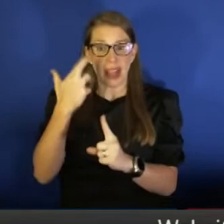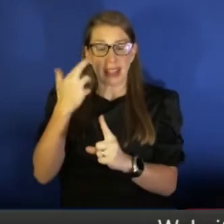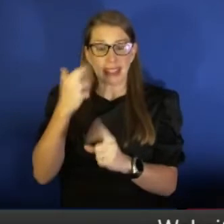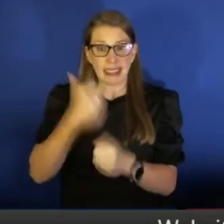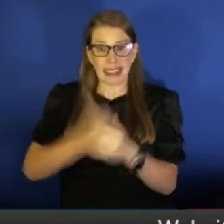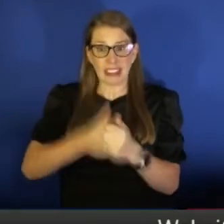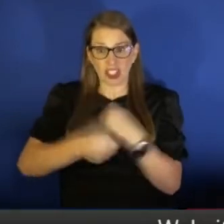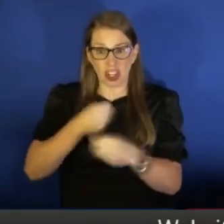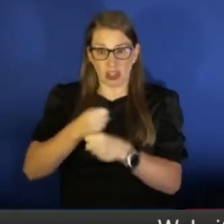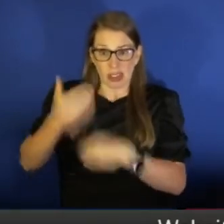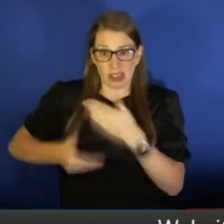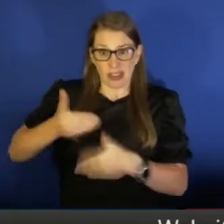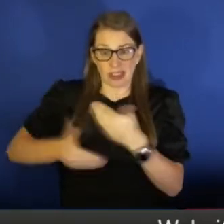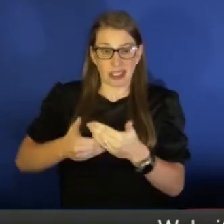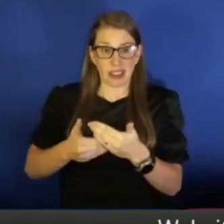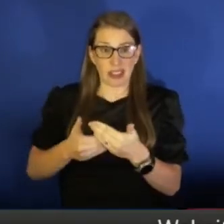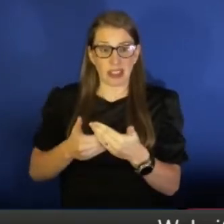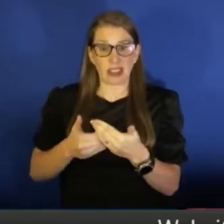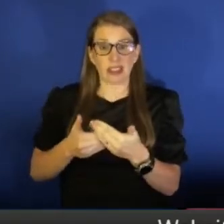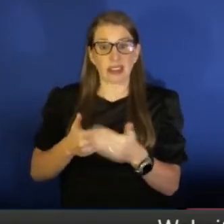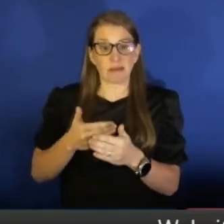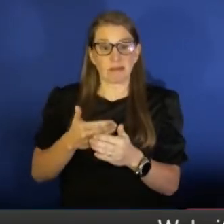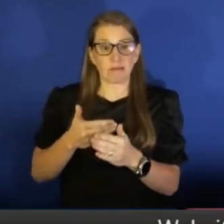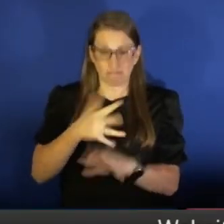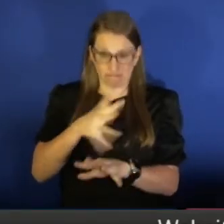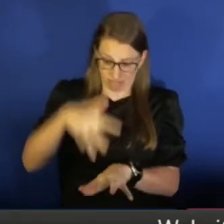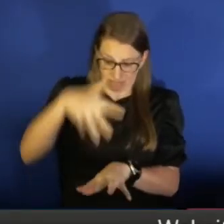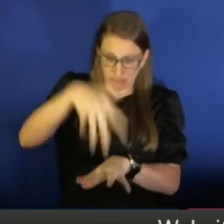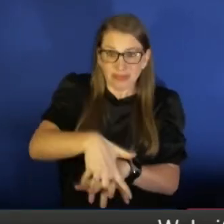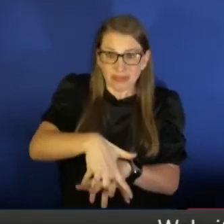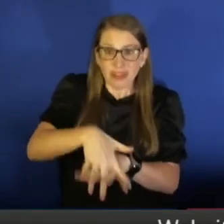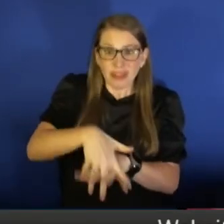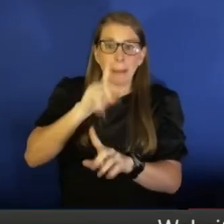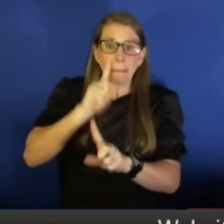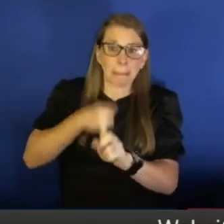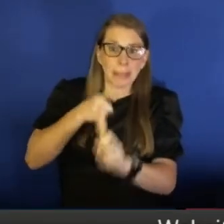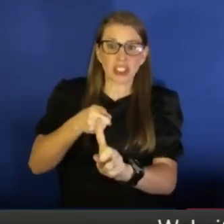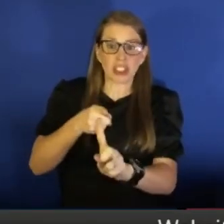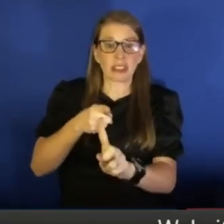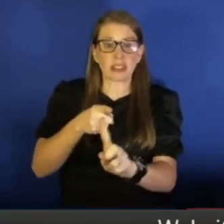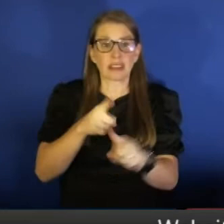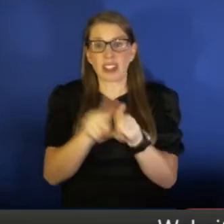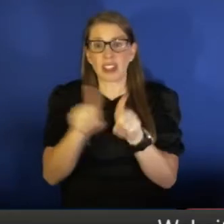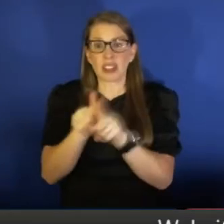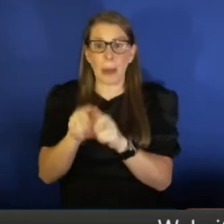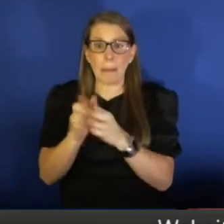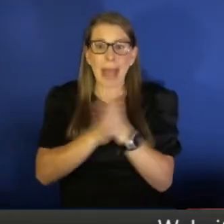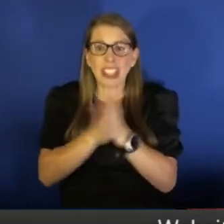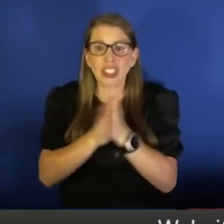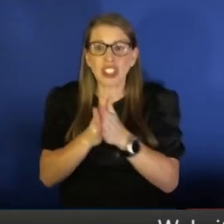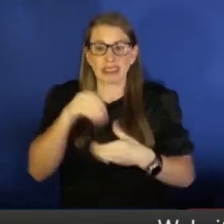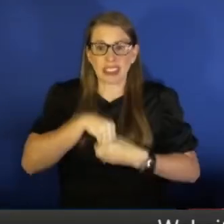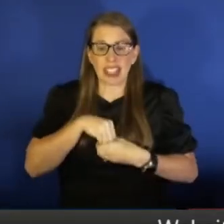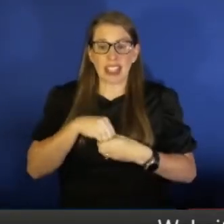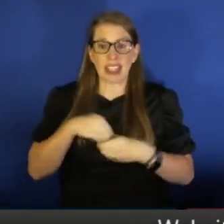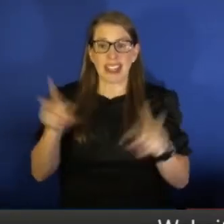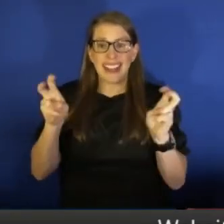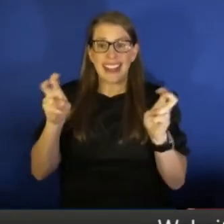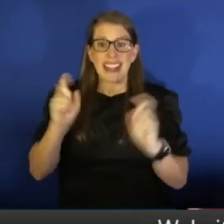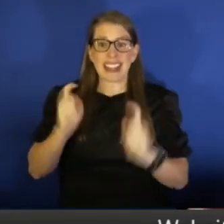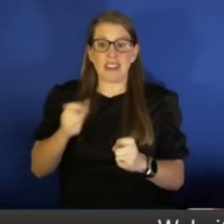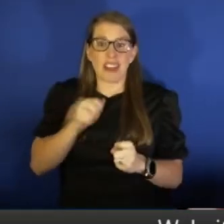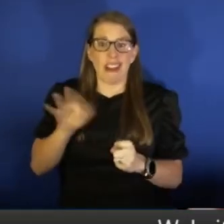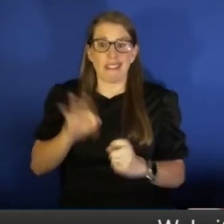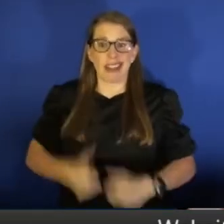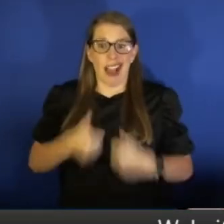root yourself within a mission and in a passion like Gift of Life does every day. And I'm lucky that my mom's a pretty awesome person. So yeah,